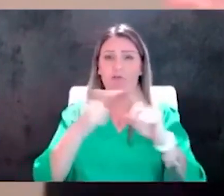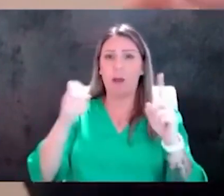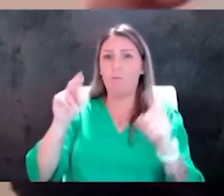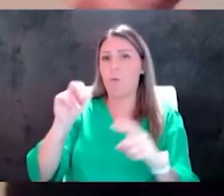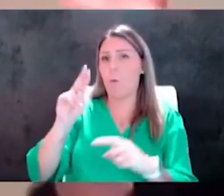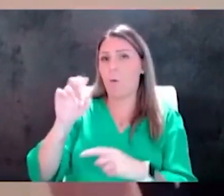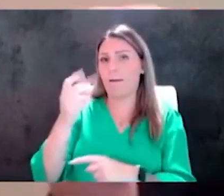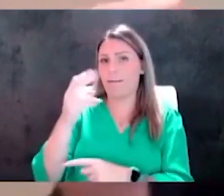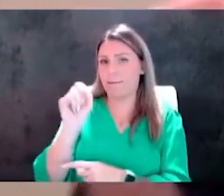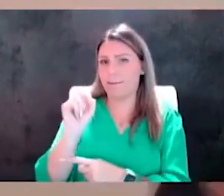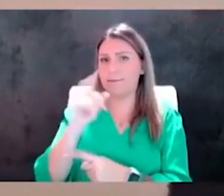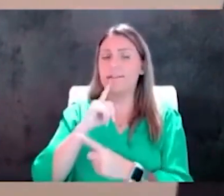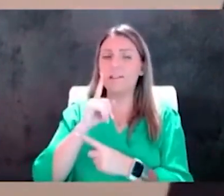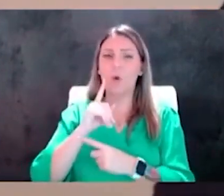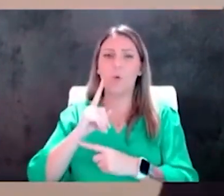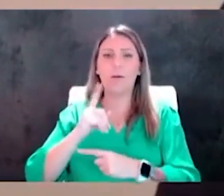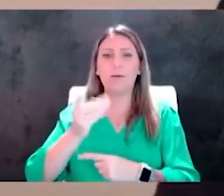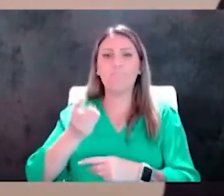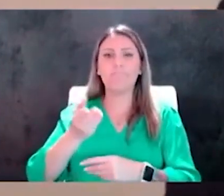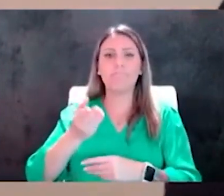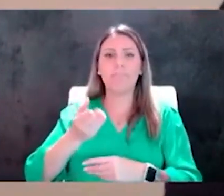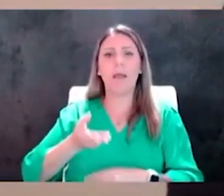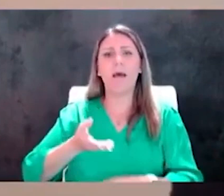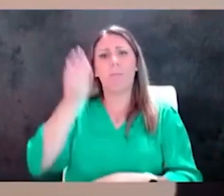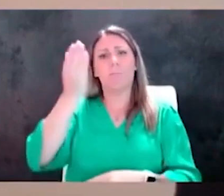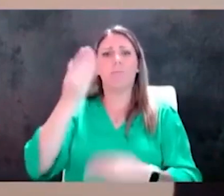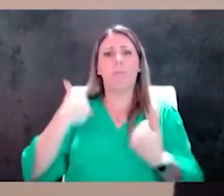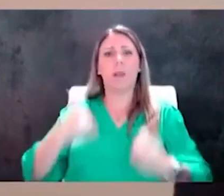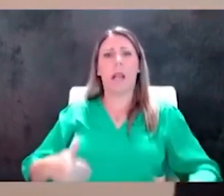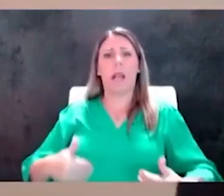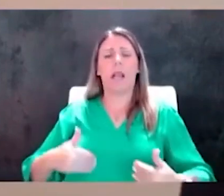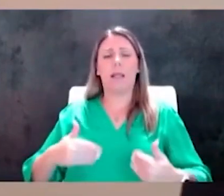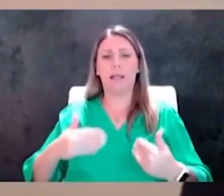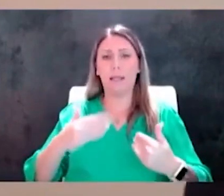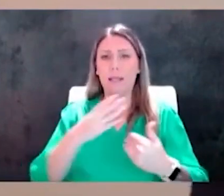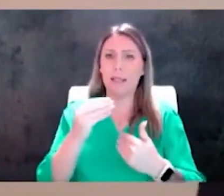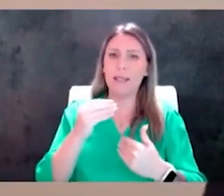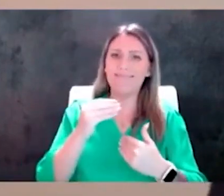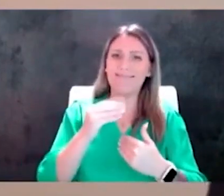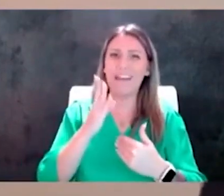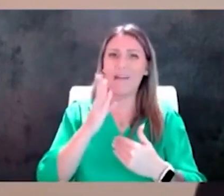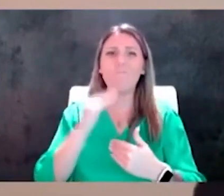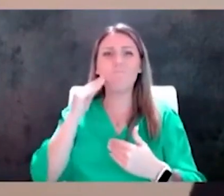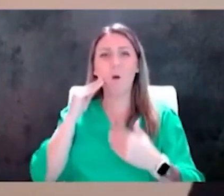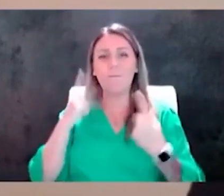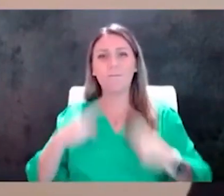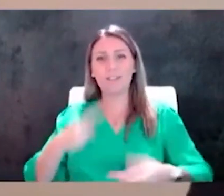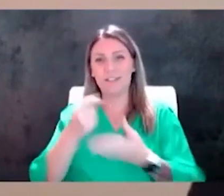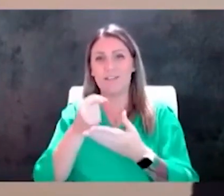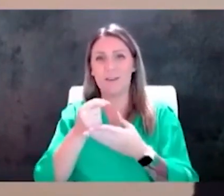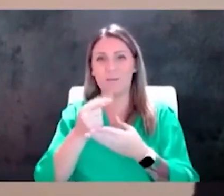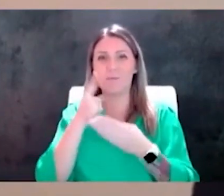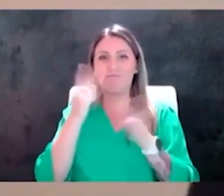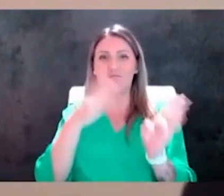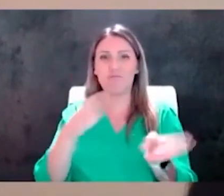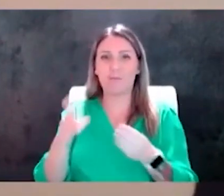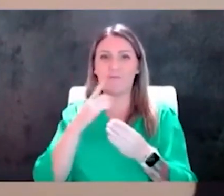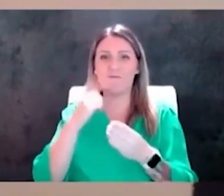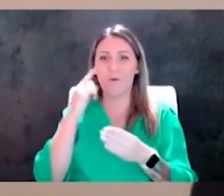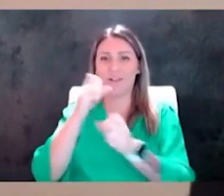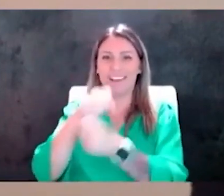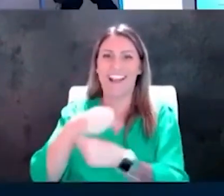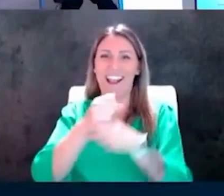so I'm doing upper body exercises as part of my at-home physical therapy in preparation for my kayaking excursion in a couple